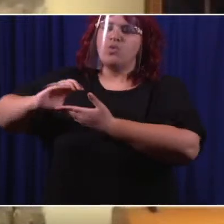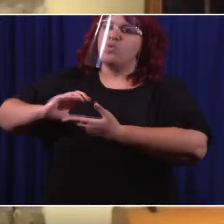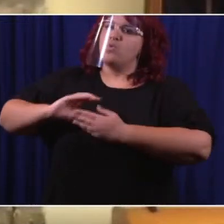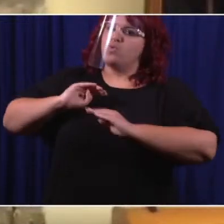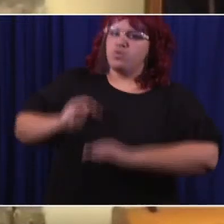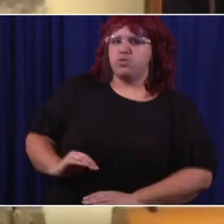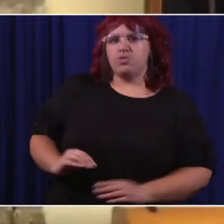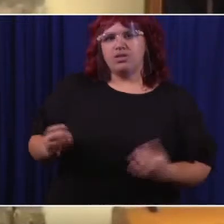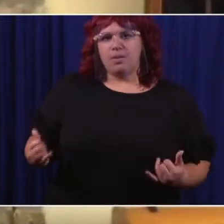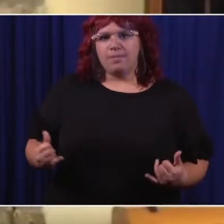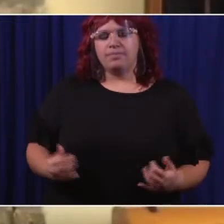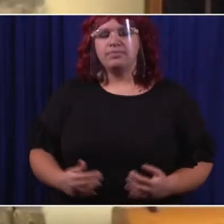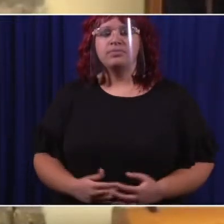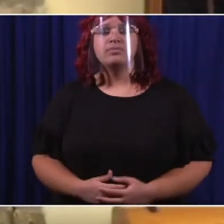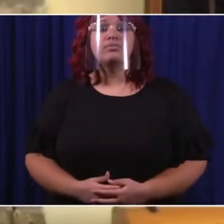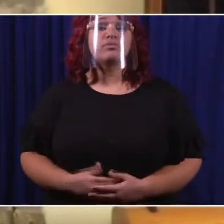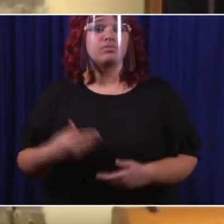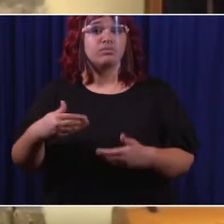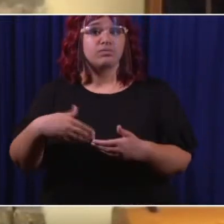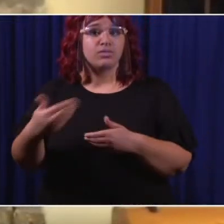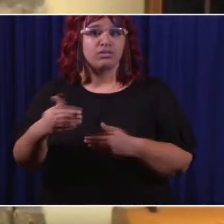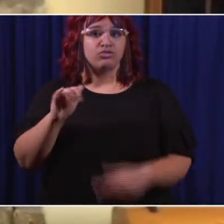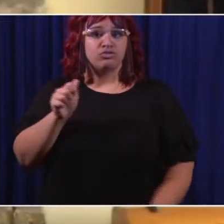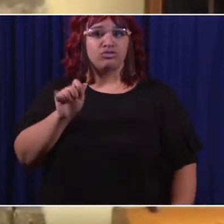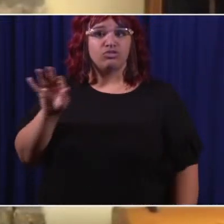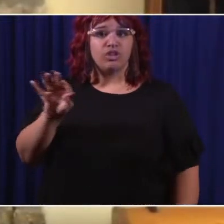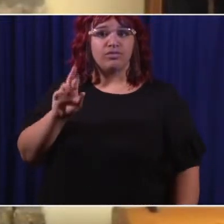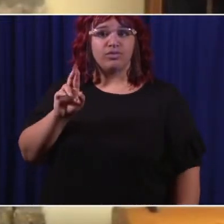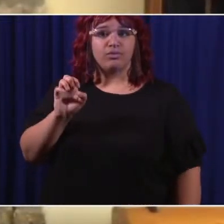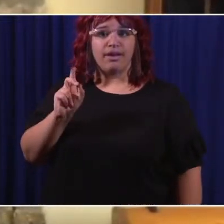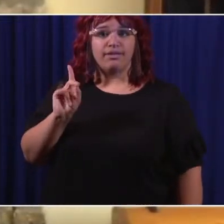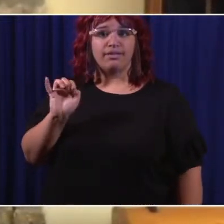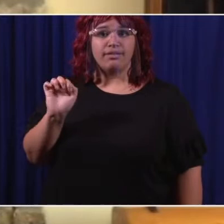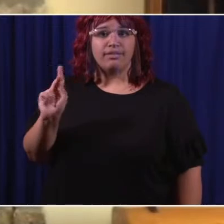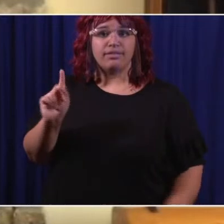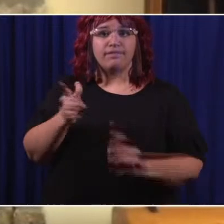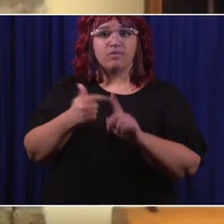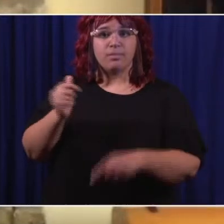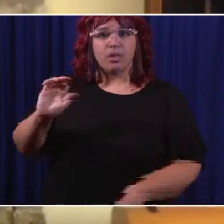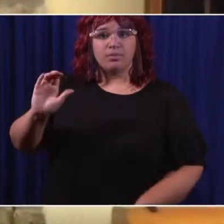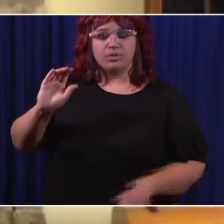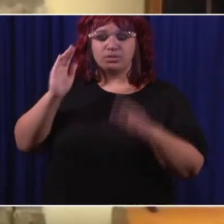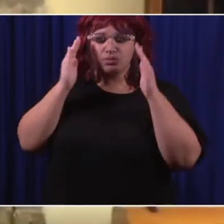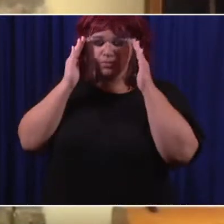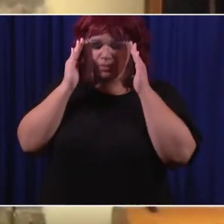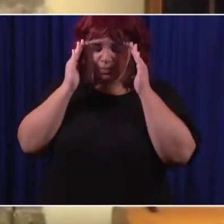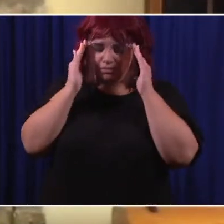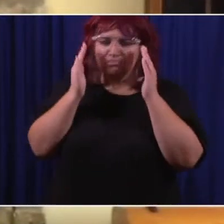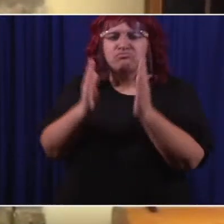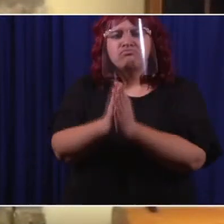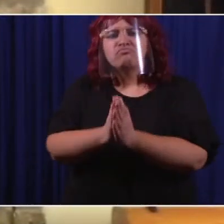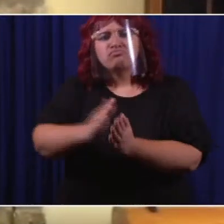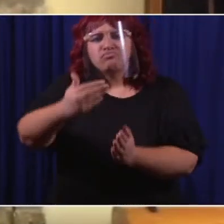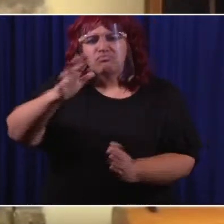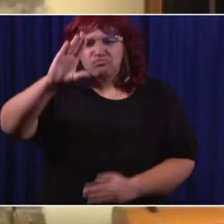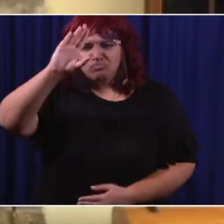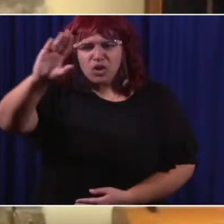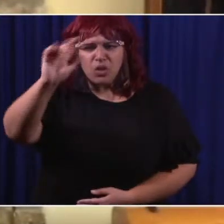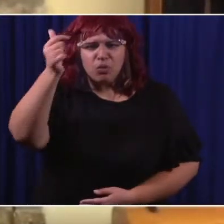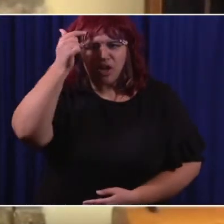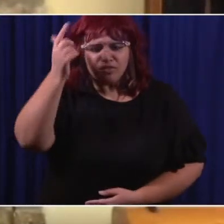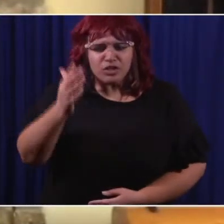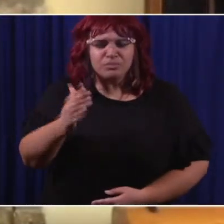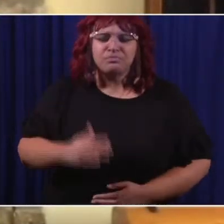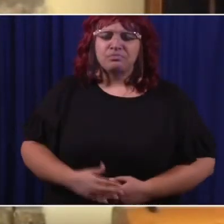is from Jeff Reddick at WSYX in Columbus. Good afternoon, Governor. This is the last